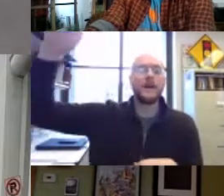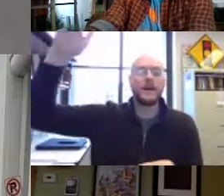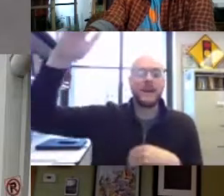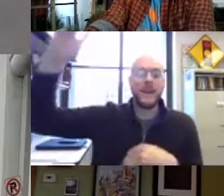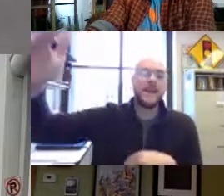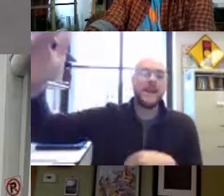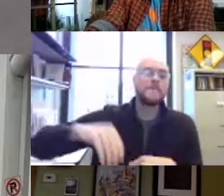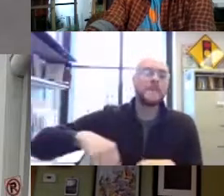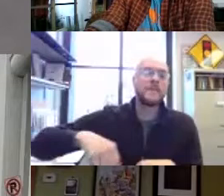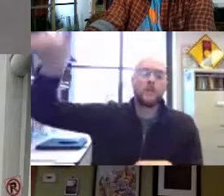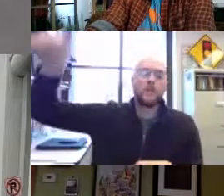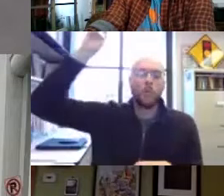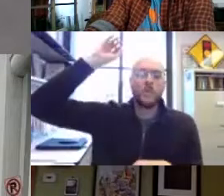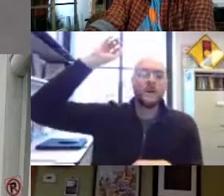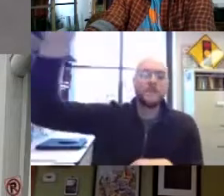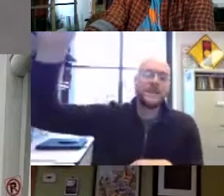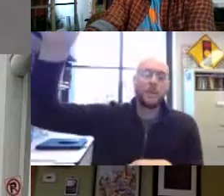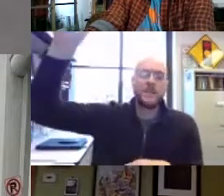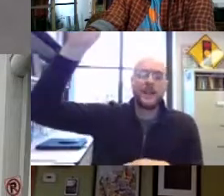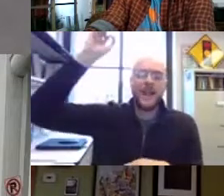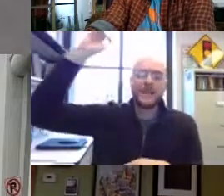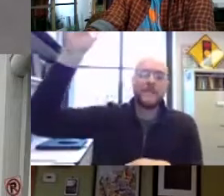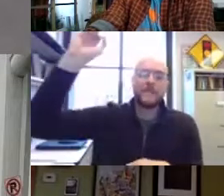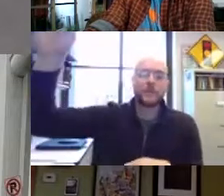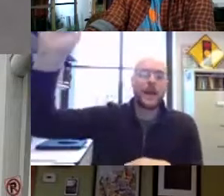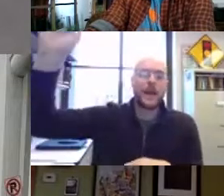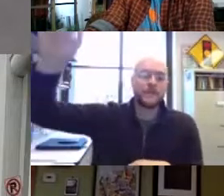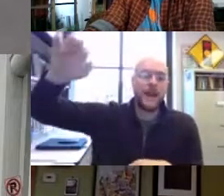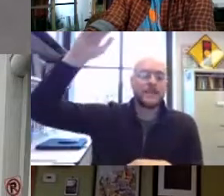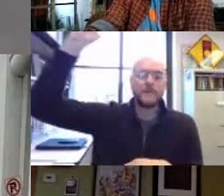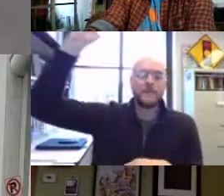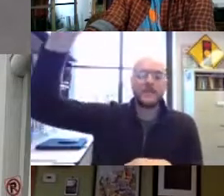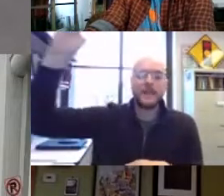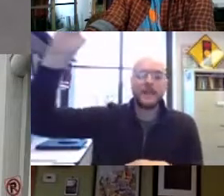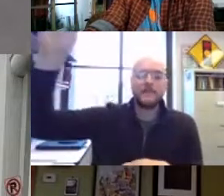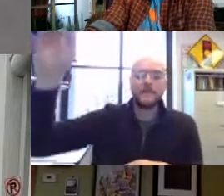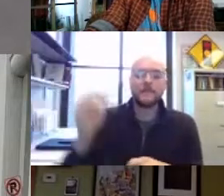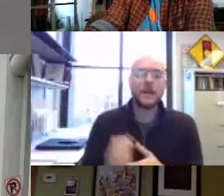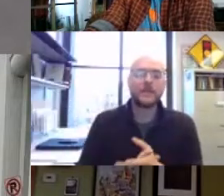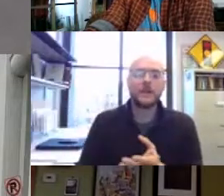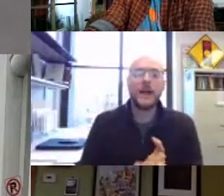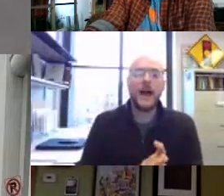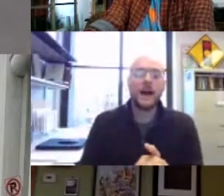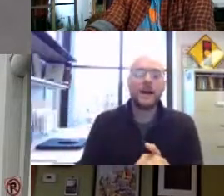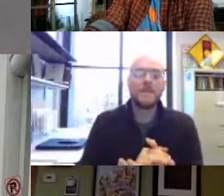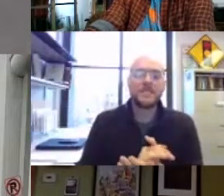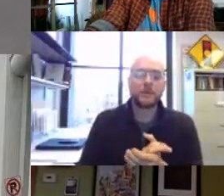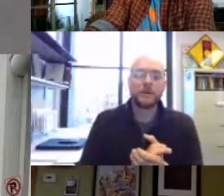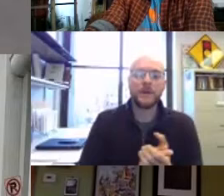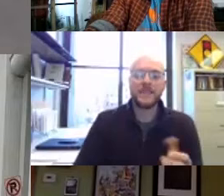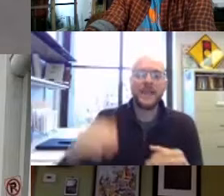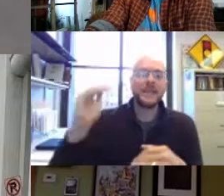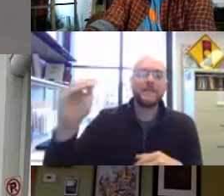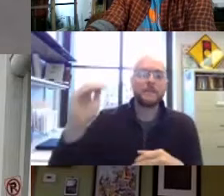through an area, the speed at which that 85th driver, the highest speed that 85th driver makes